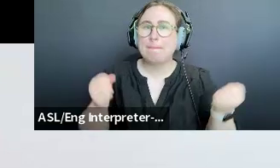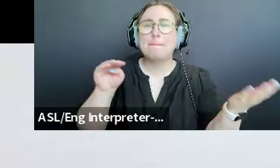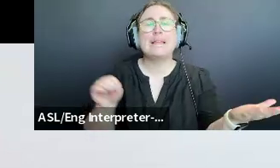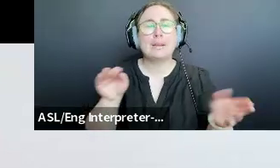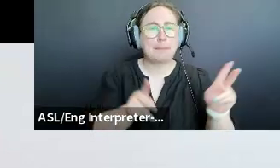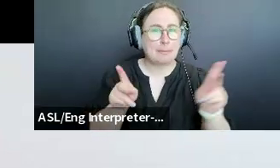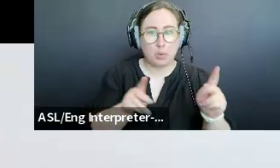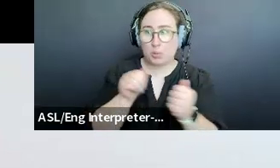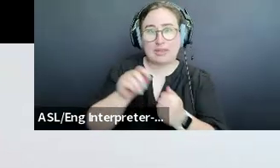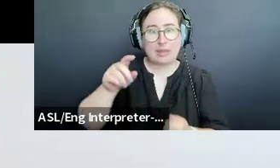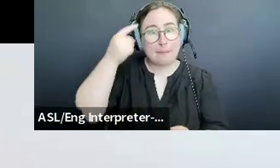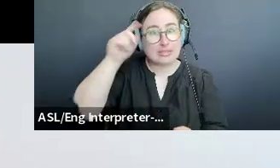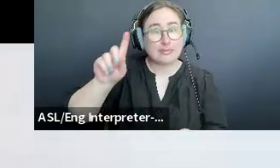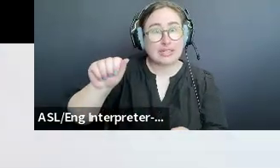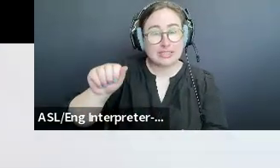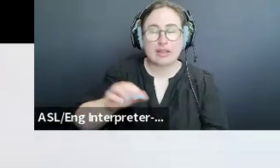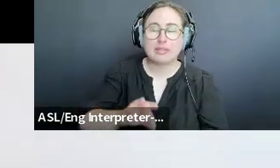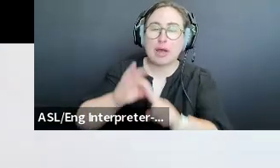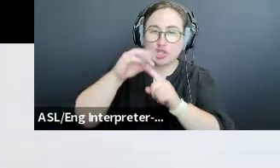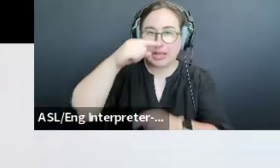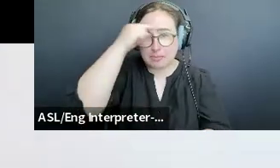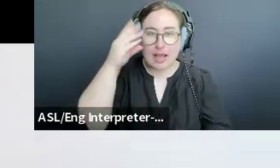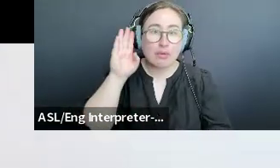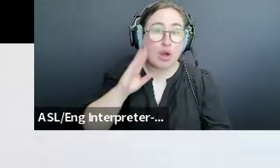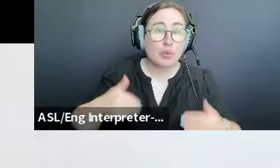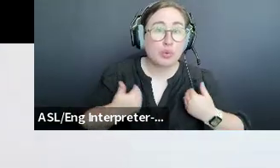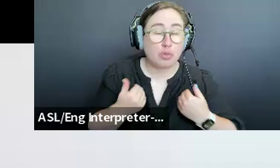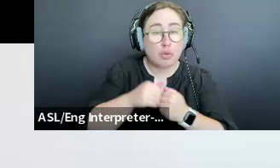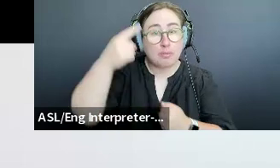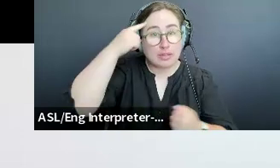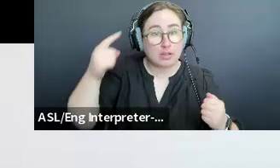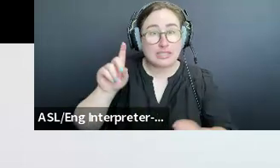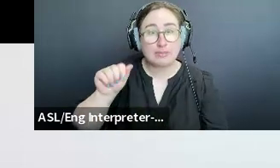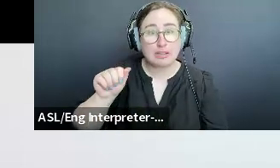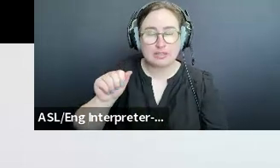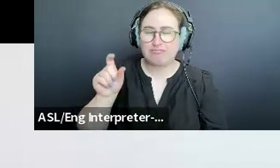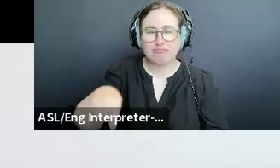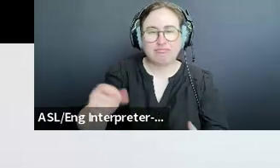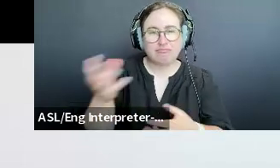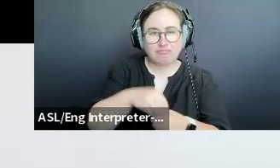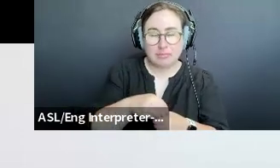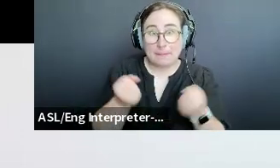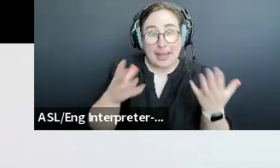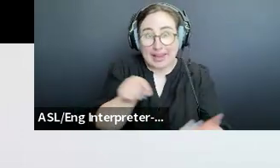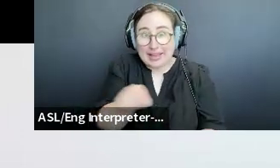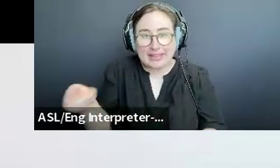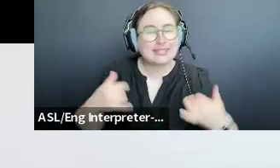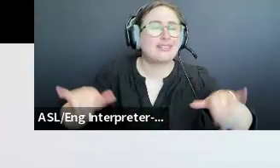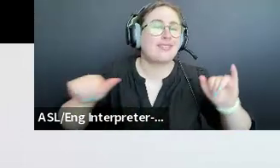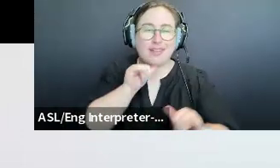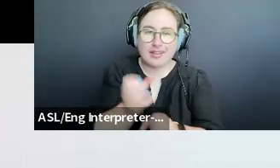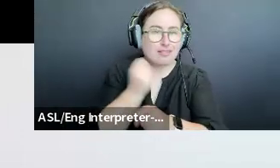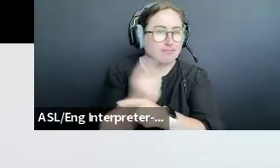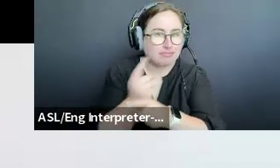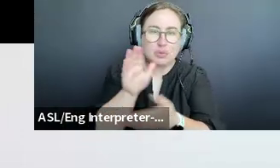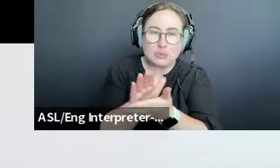with mental disabilities, especially Black and Brown youth with mental disabilities, too many of whom are still not getting the school